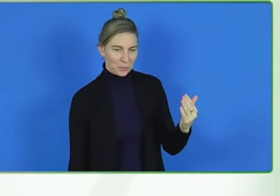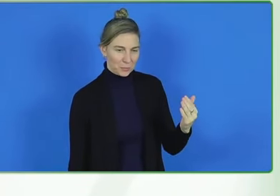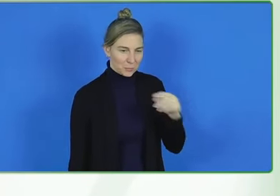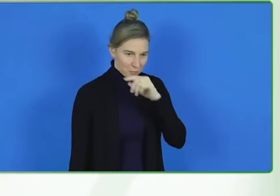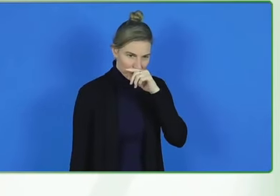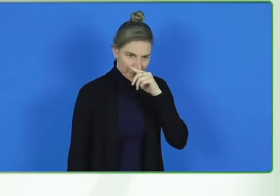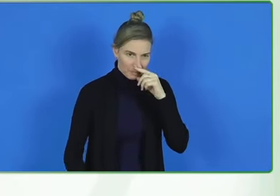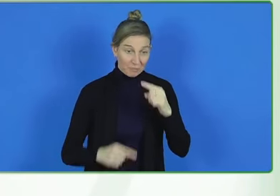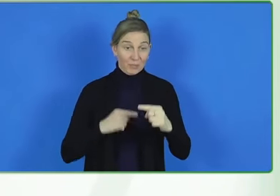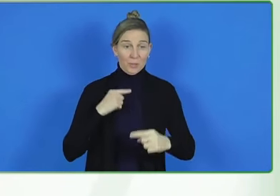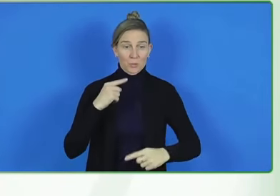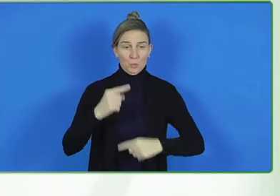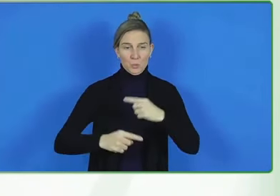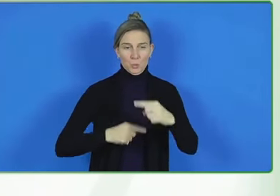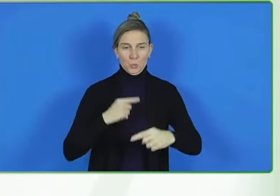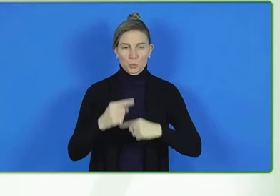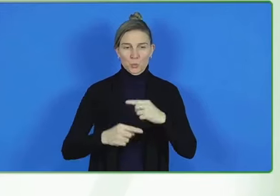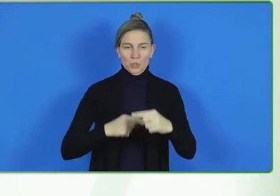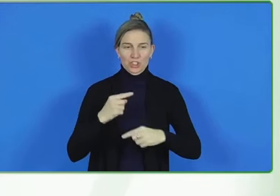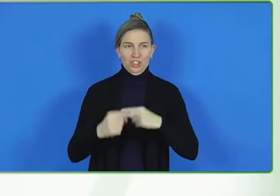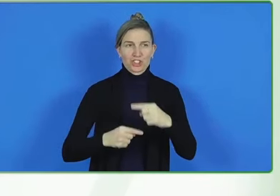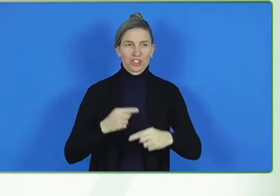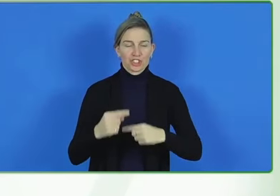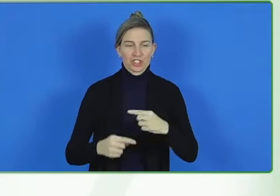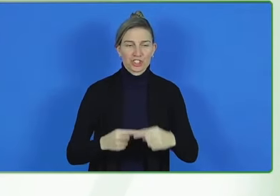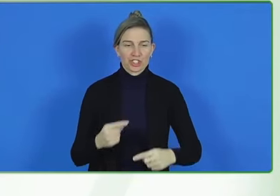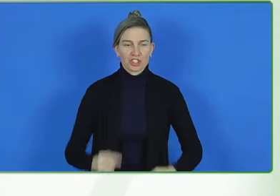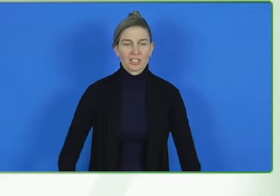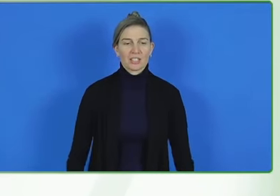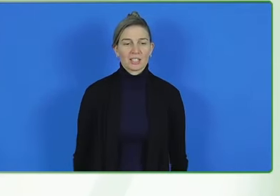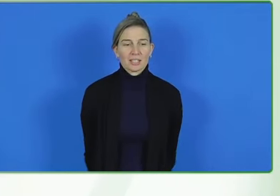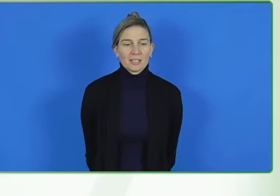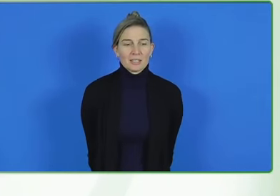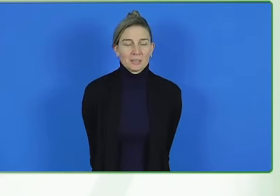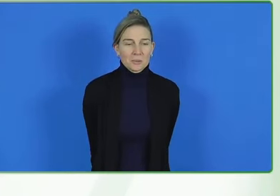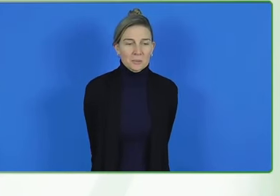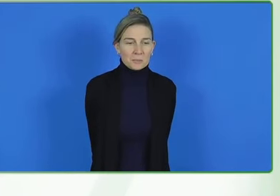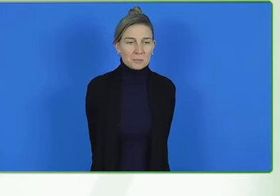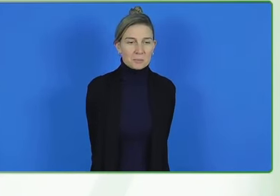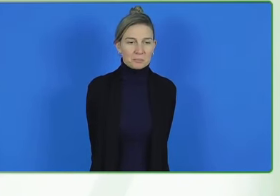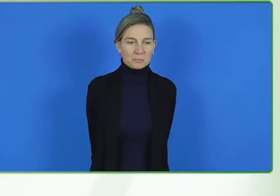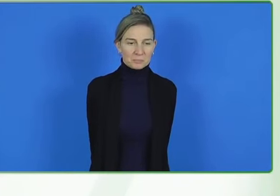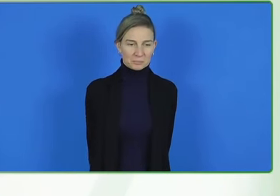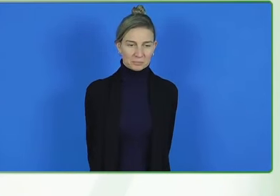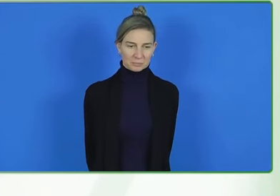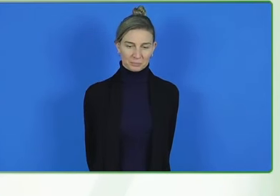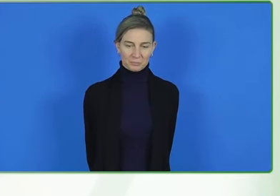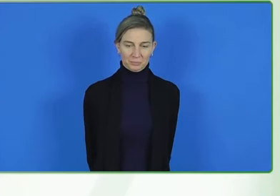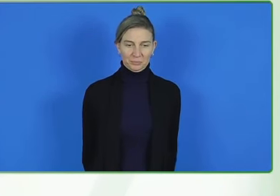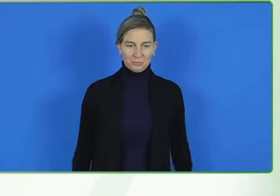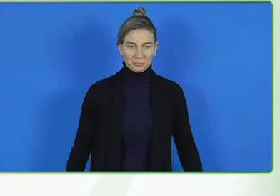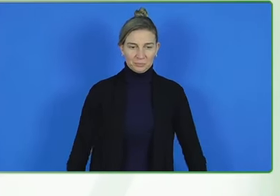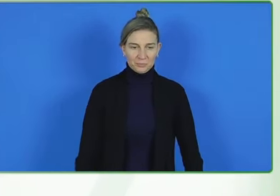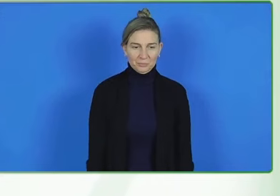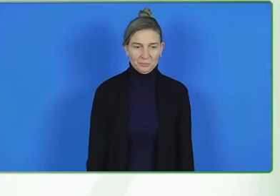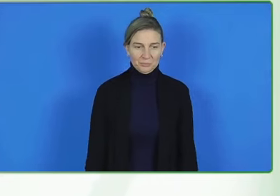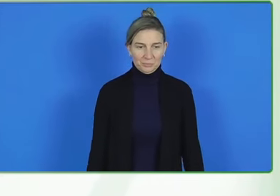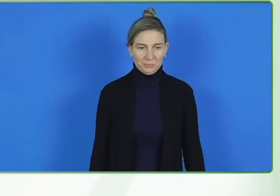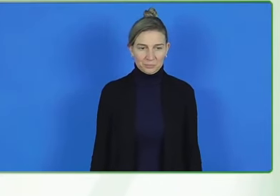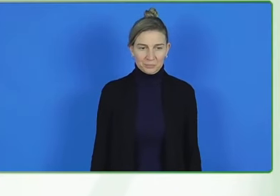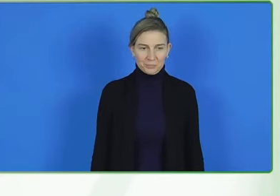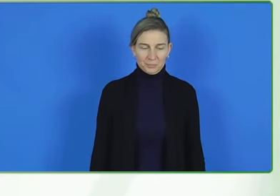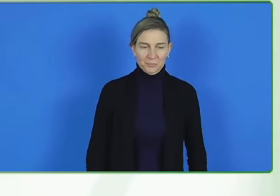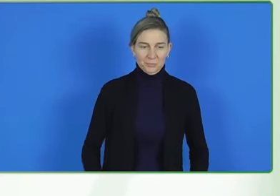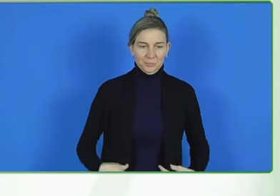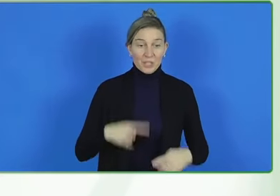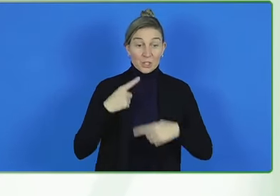Michael has said to me that I can have one question at the very end, and I'm delighted because speaking as an Irish person, we tend not to stay on